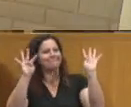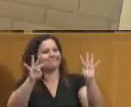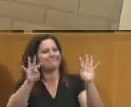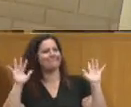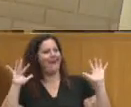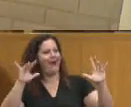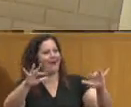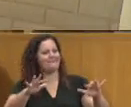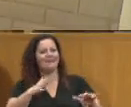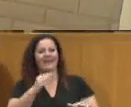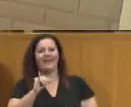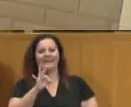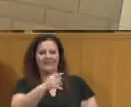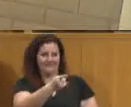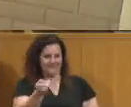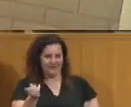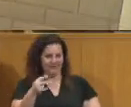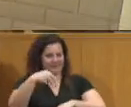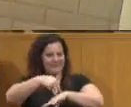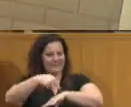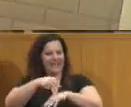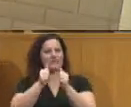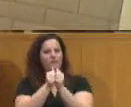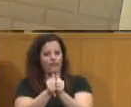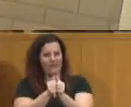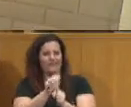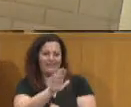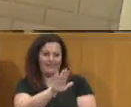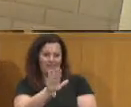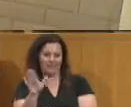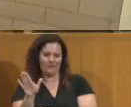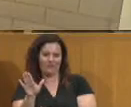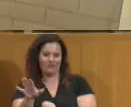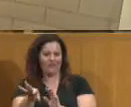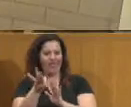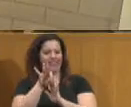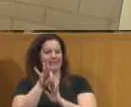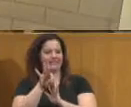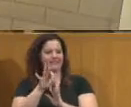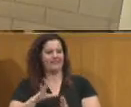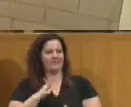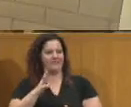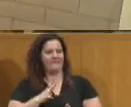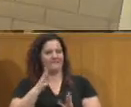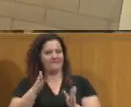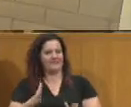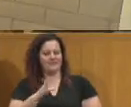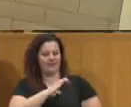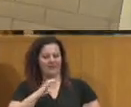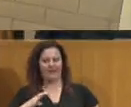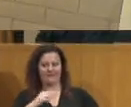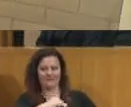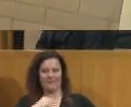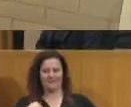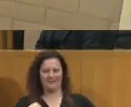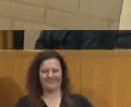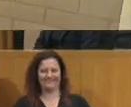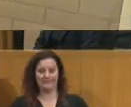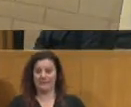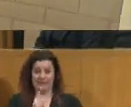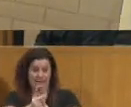council-elects, Malcolm Graham, Victoria Watlington, and Renee Johnson, and their families to come down and